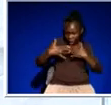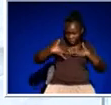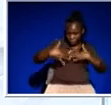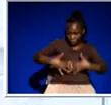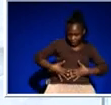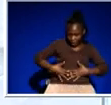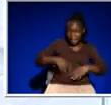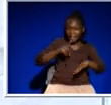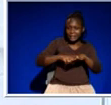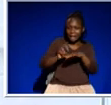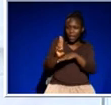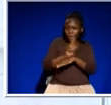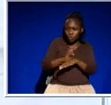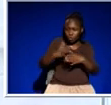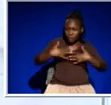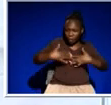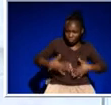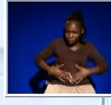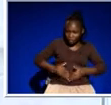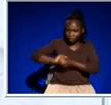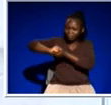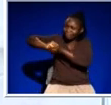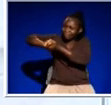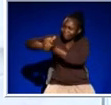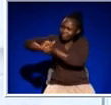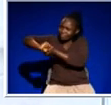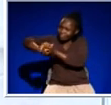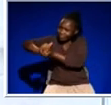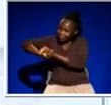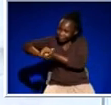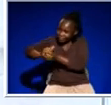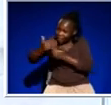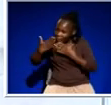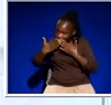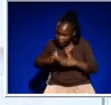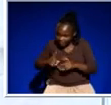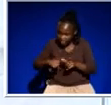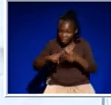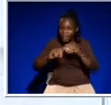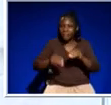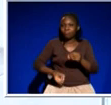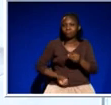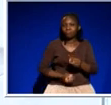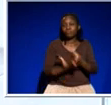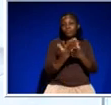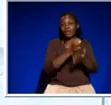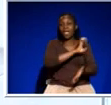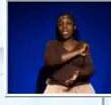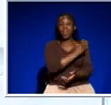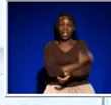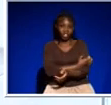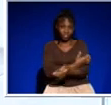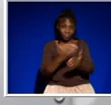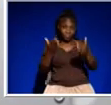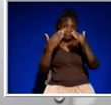during utilization, they are broken down to release energy. Number